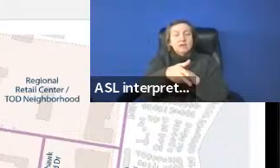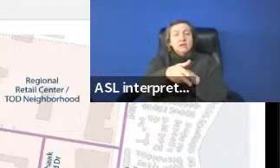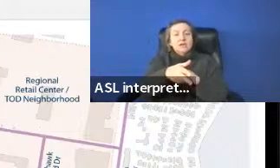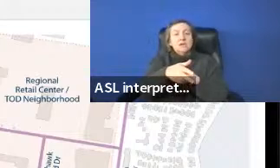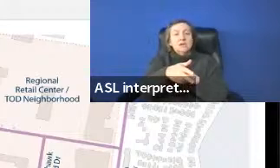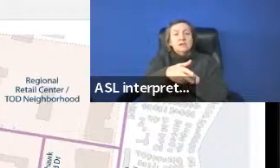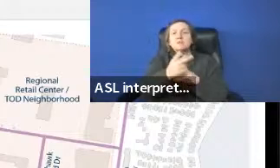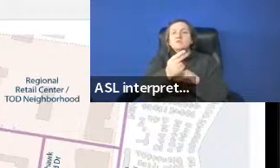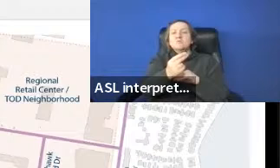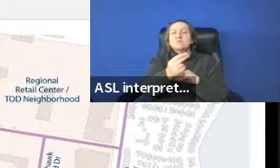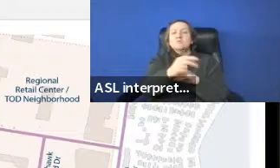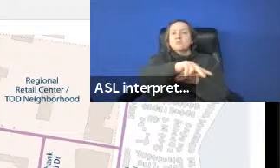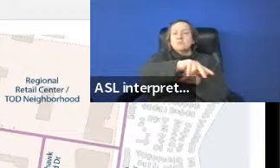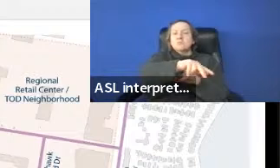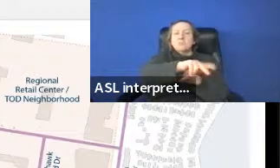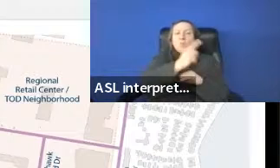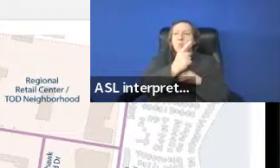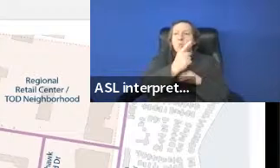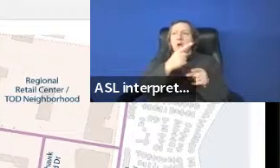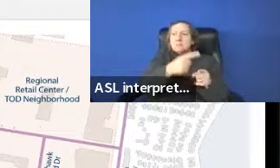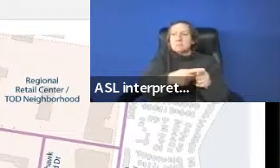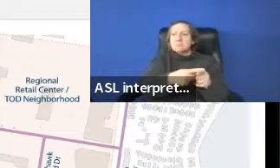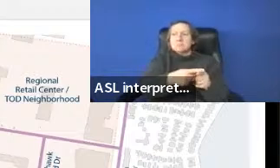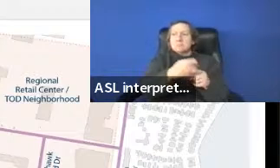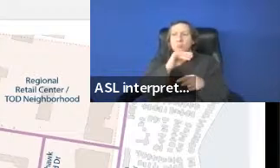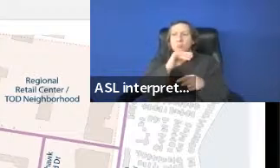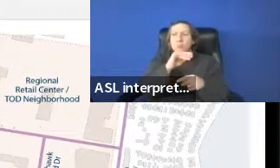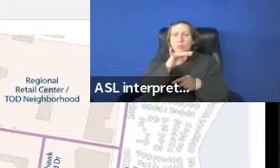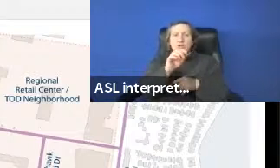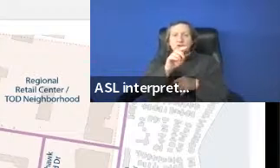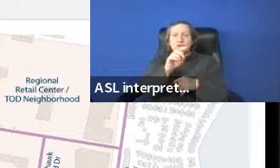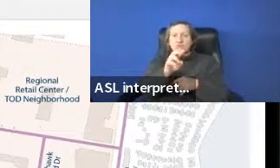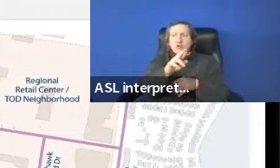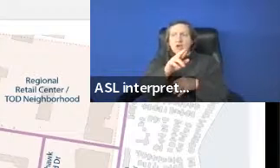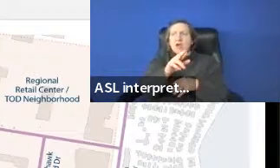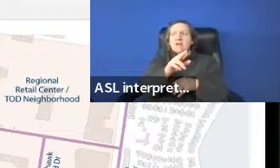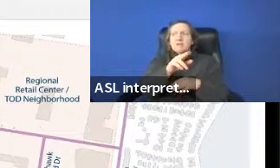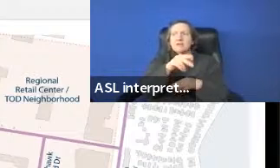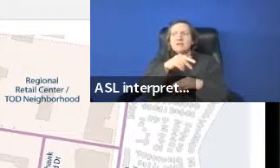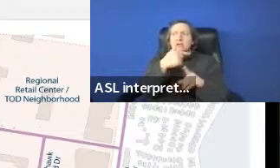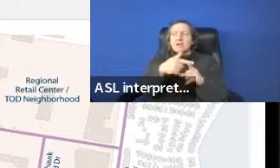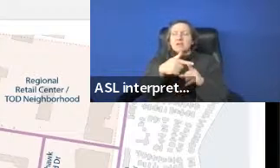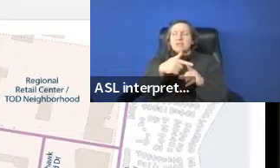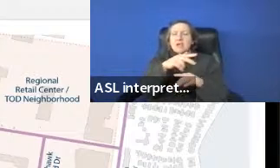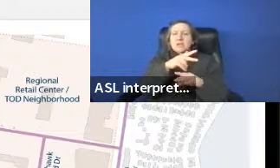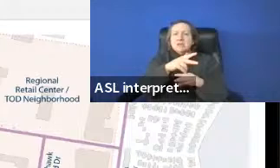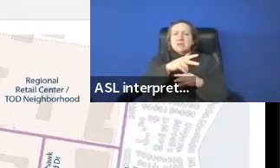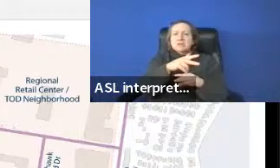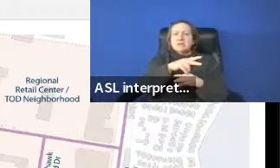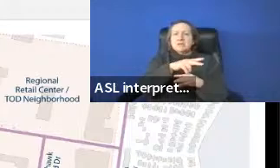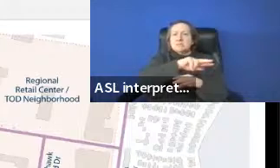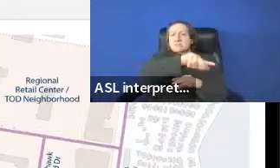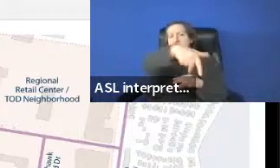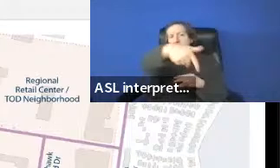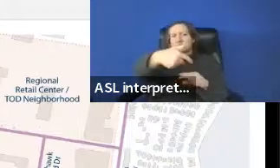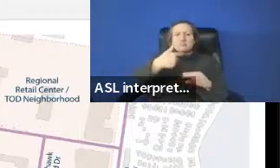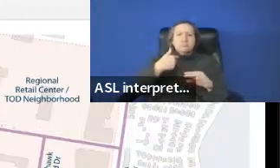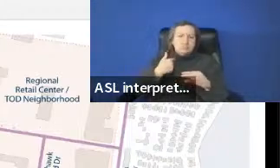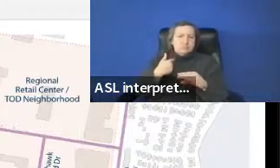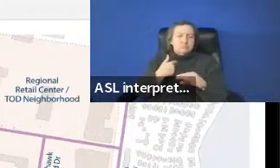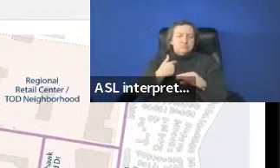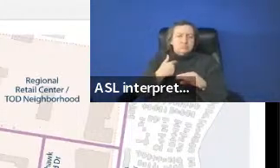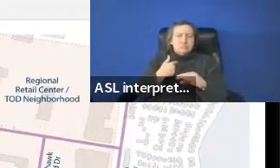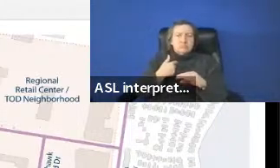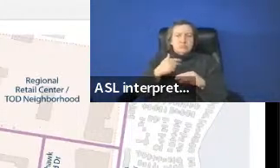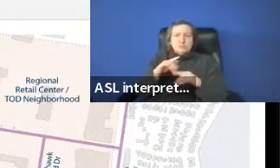go through the single intersection at Marine Drive, and then across the arterial bridge to Tomahawk